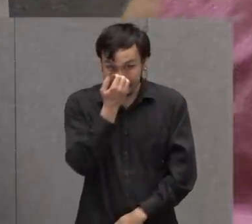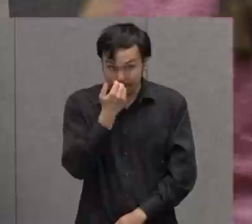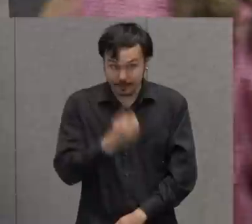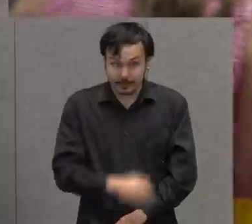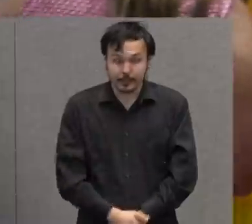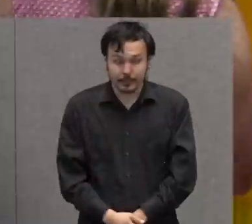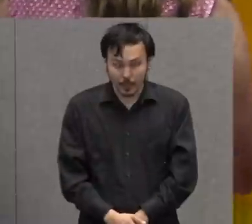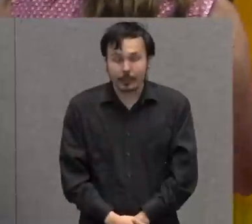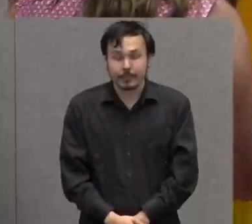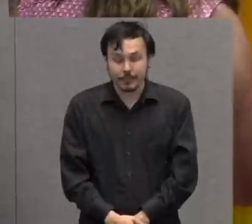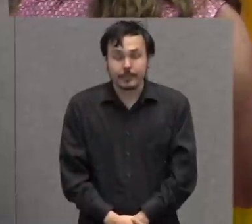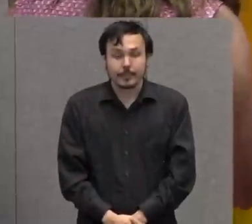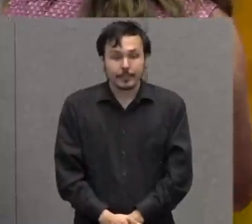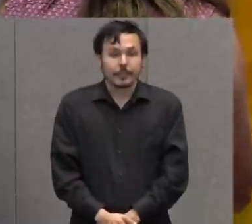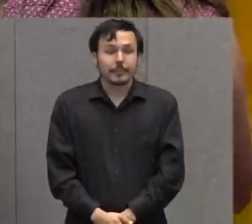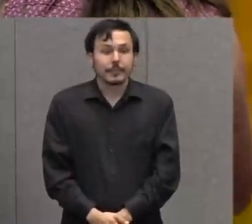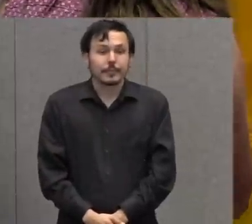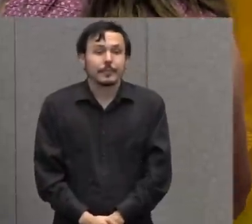Okay.